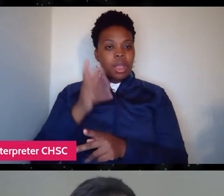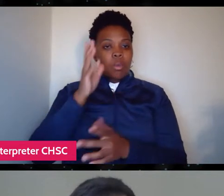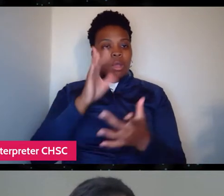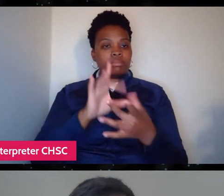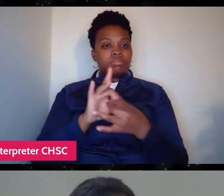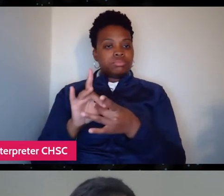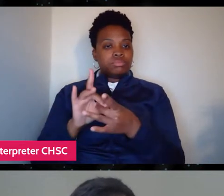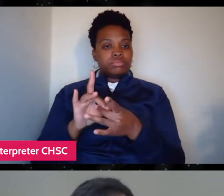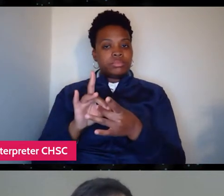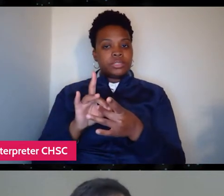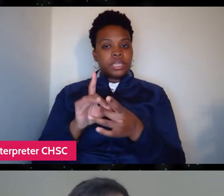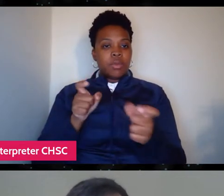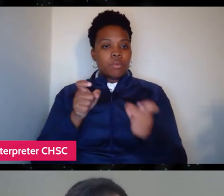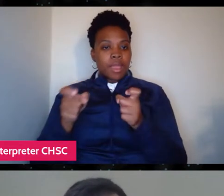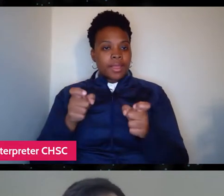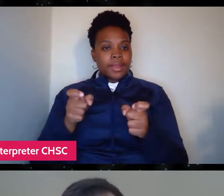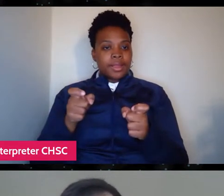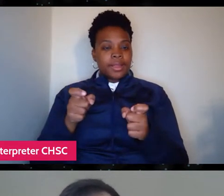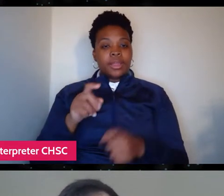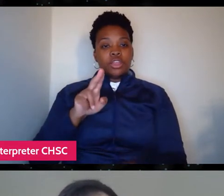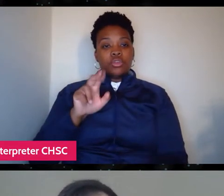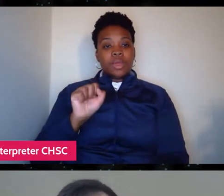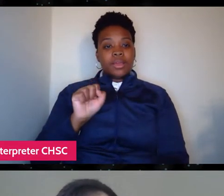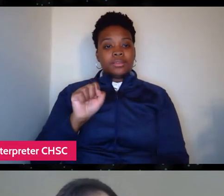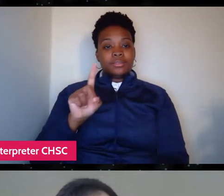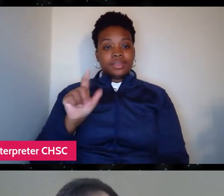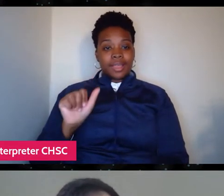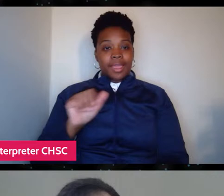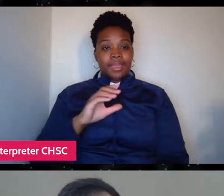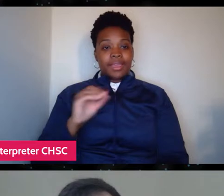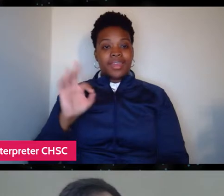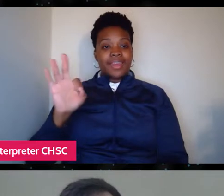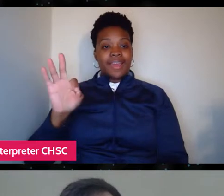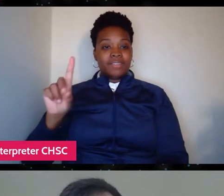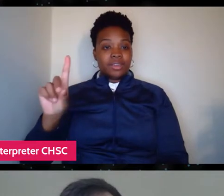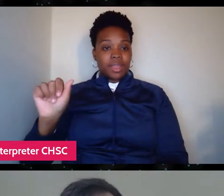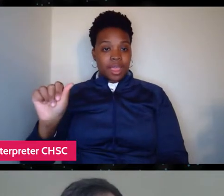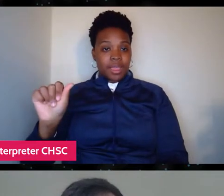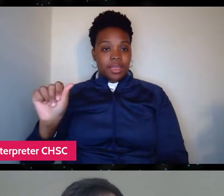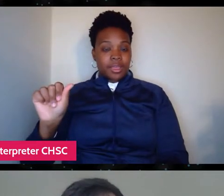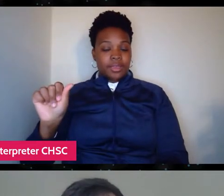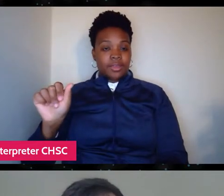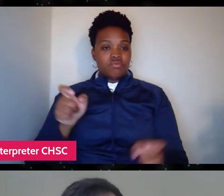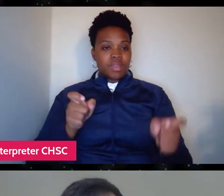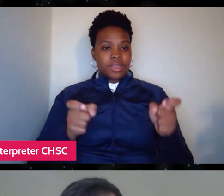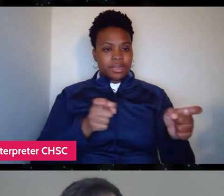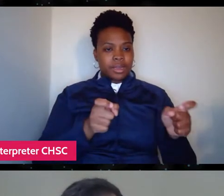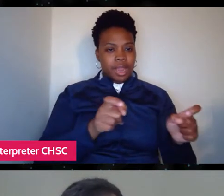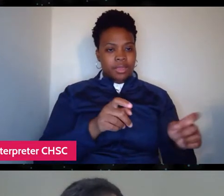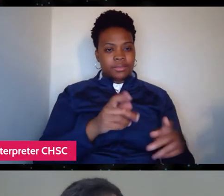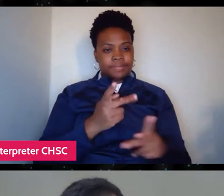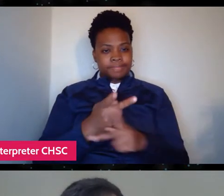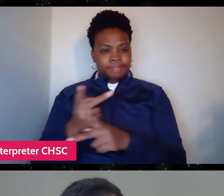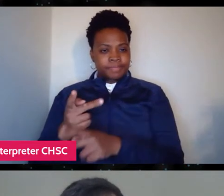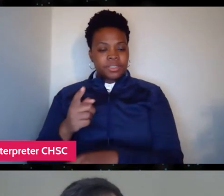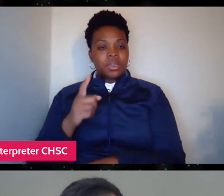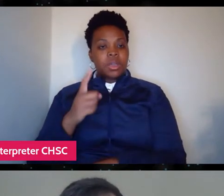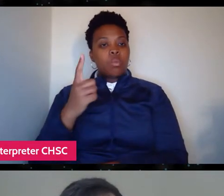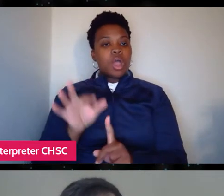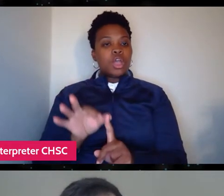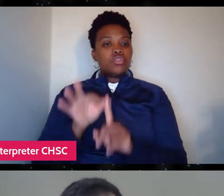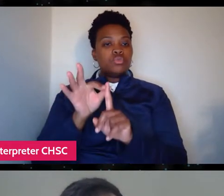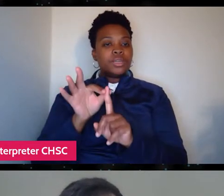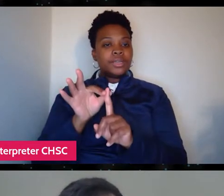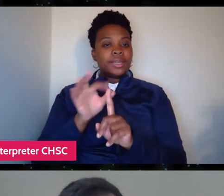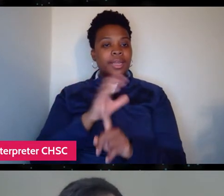regulated by the USDA and the FDA. And I think one of the really unique characteristics